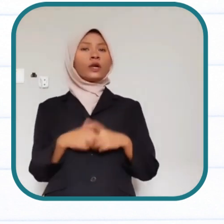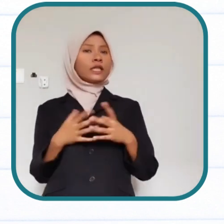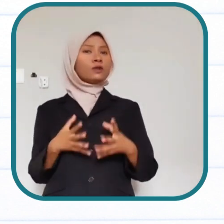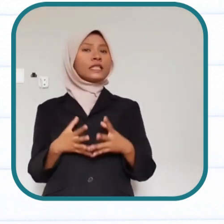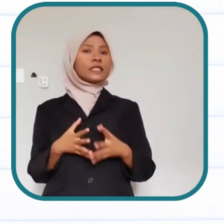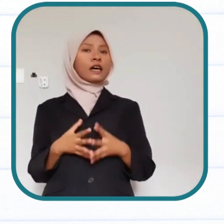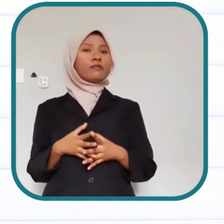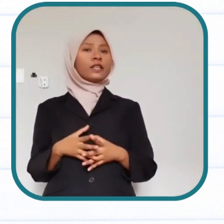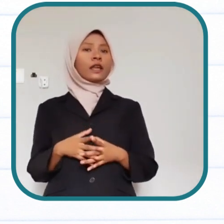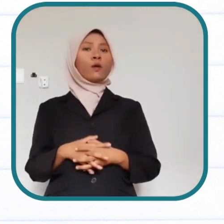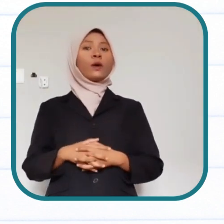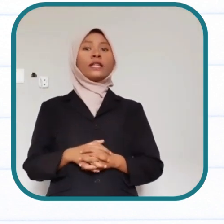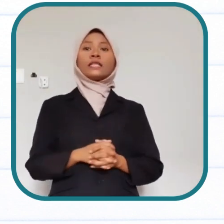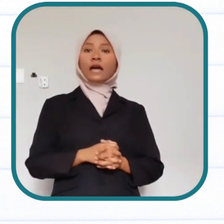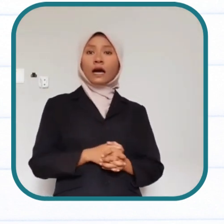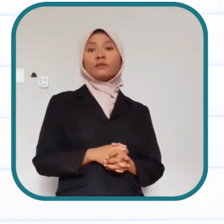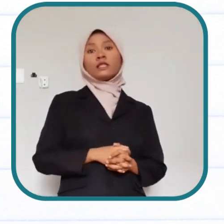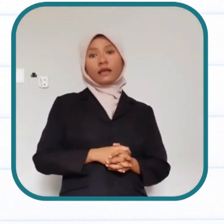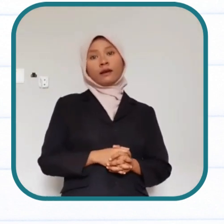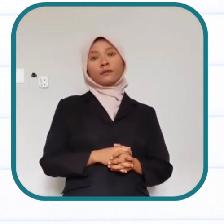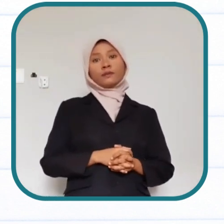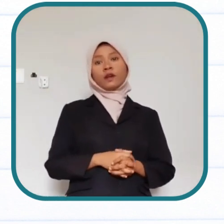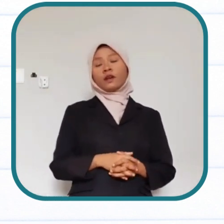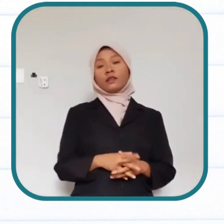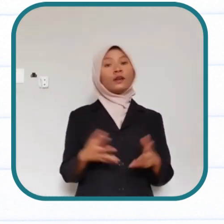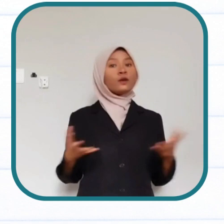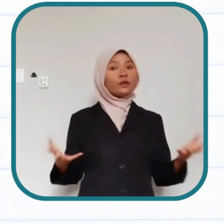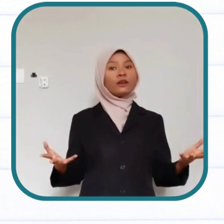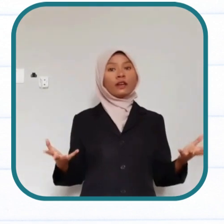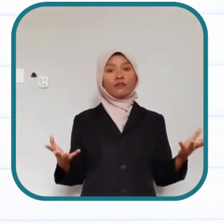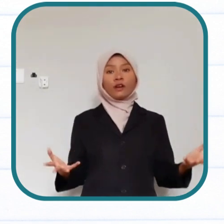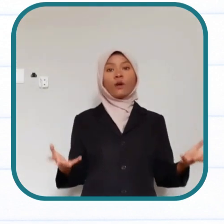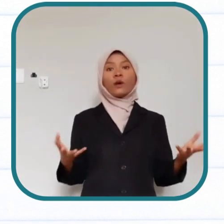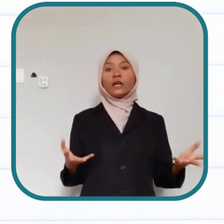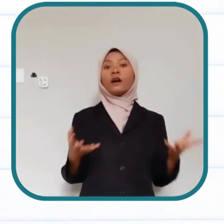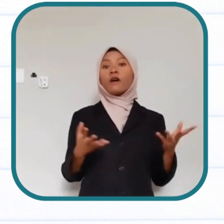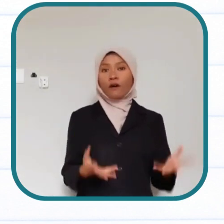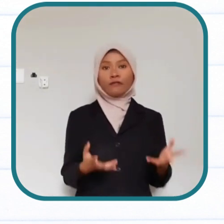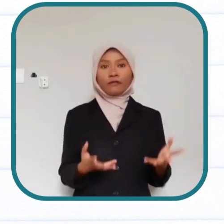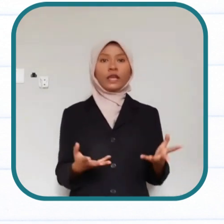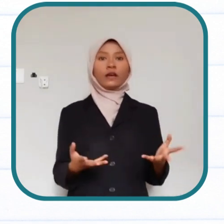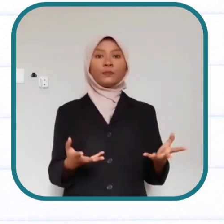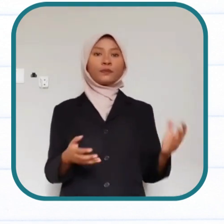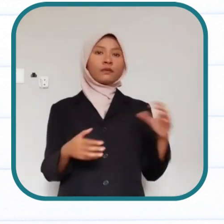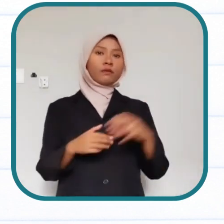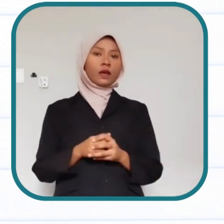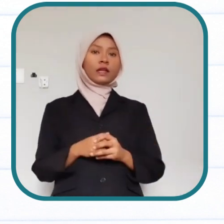school only to discover that when the times came, they couldn't even order a